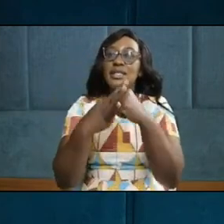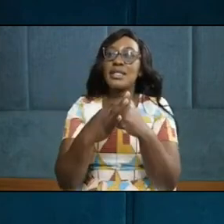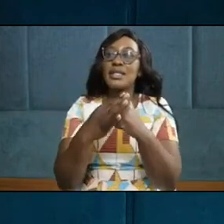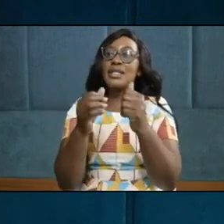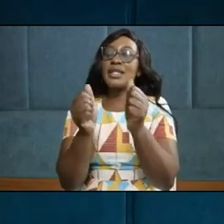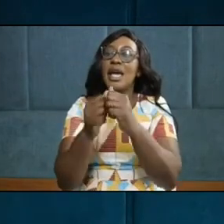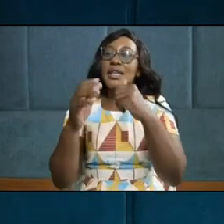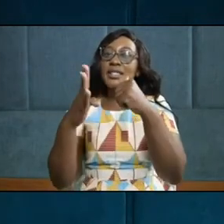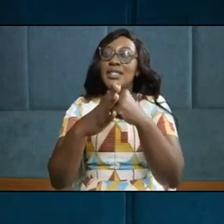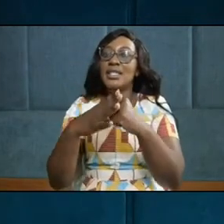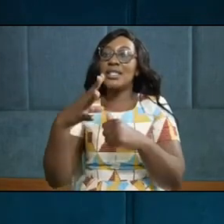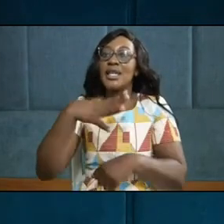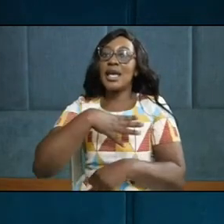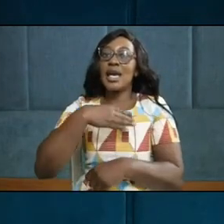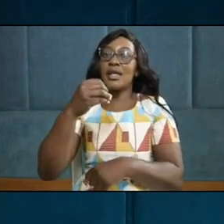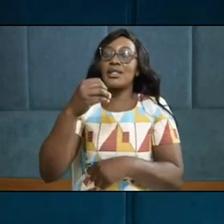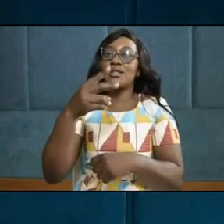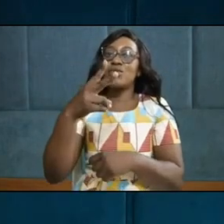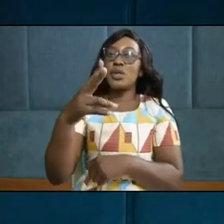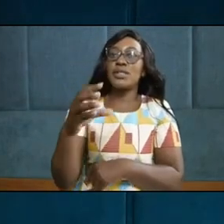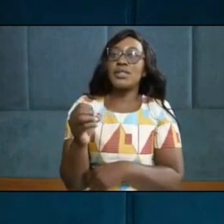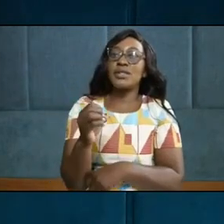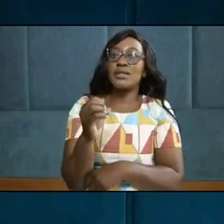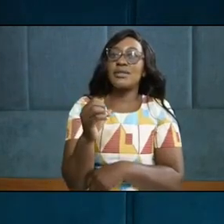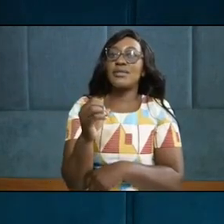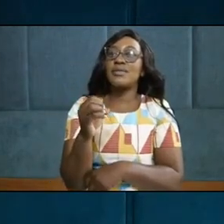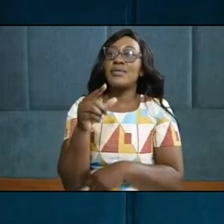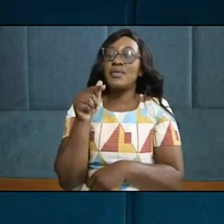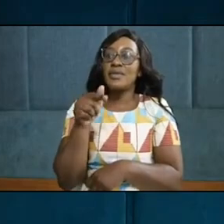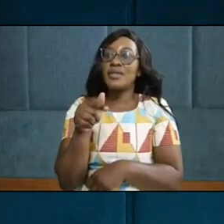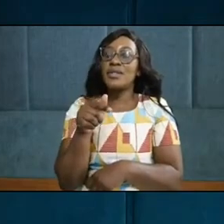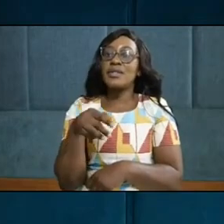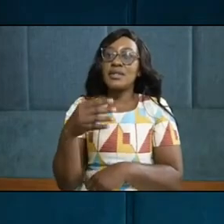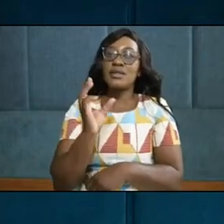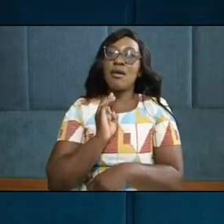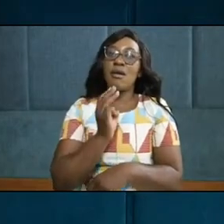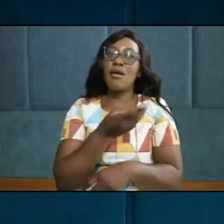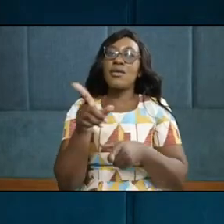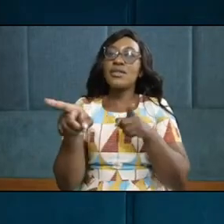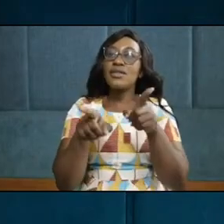Acts 20. Just in part of Paul's missionary journeys. And for